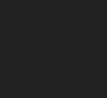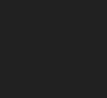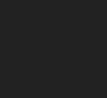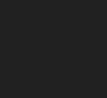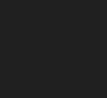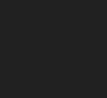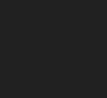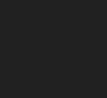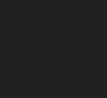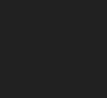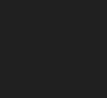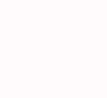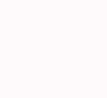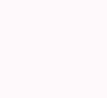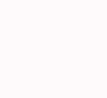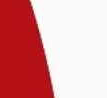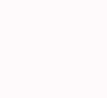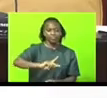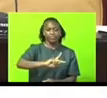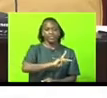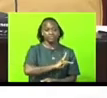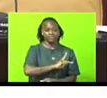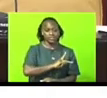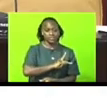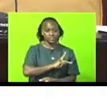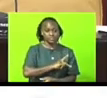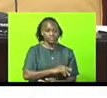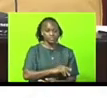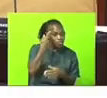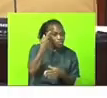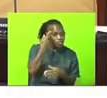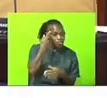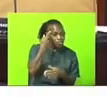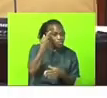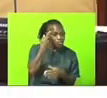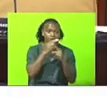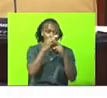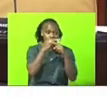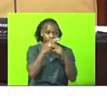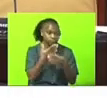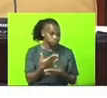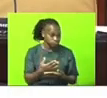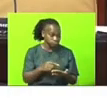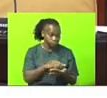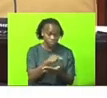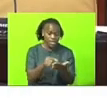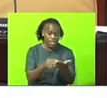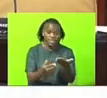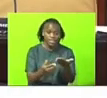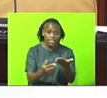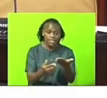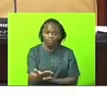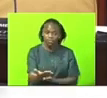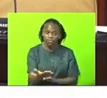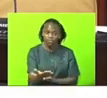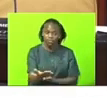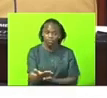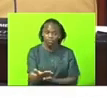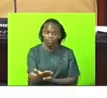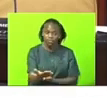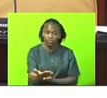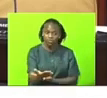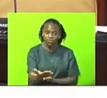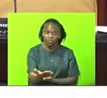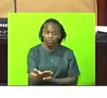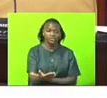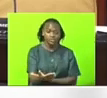a member of parliament shall vacate his seat in parliament. Shall vacate his seat in parliament.